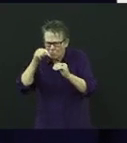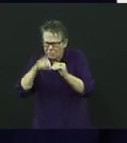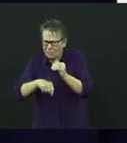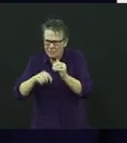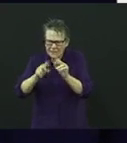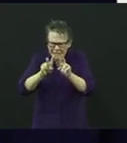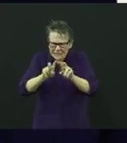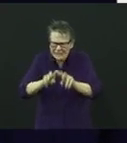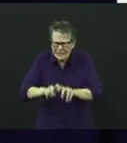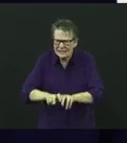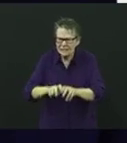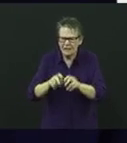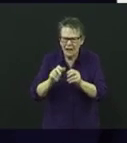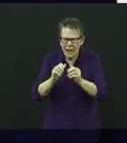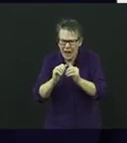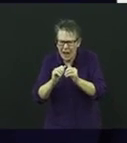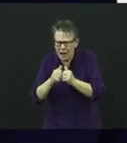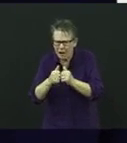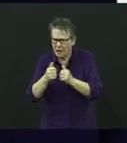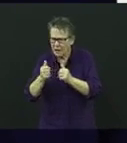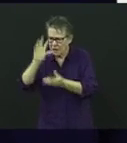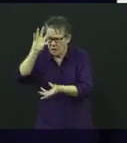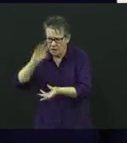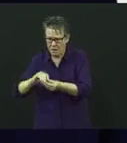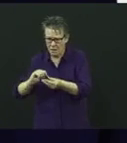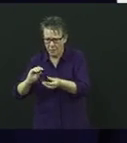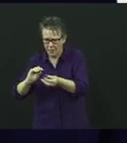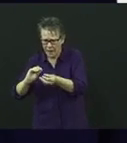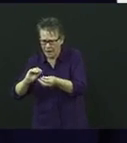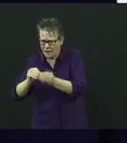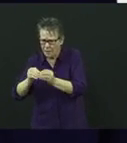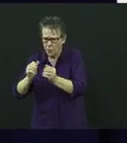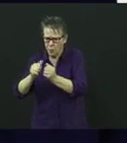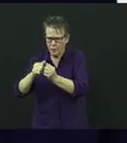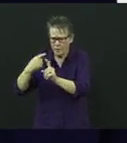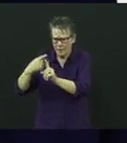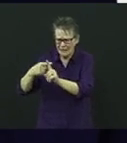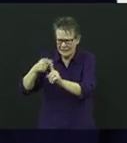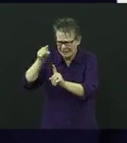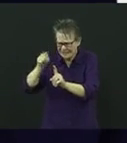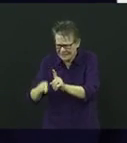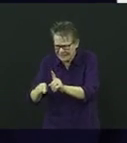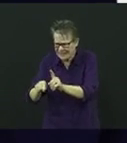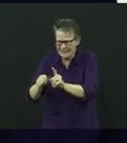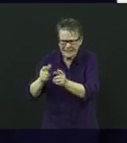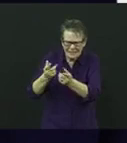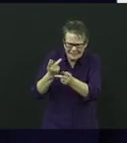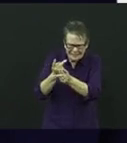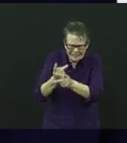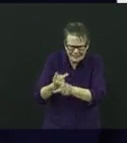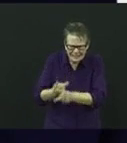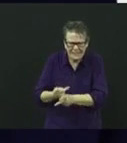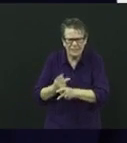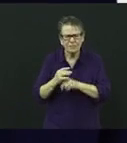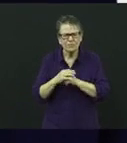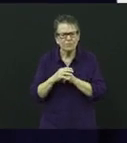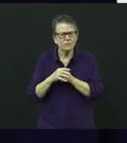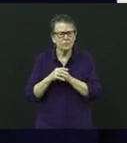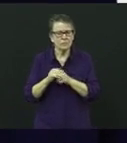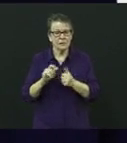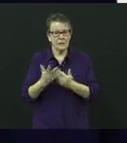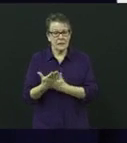number of lab tests performed. According to the data that we've collected this morning of 7